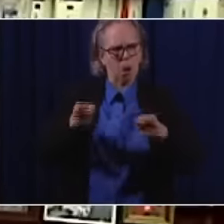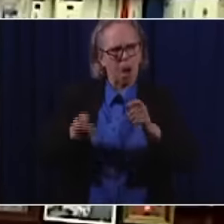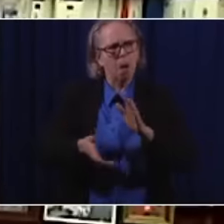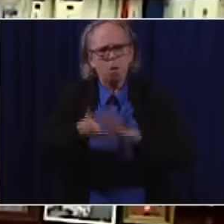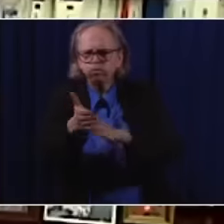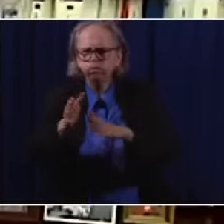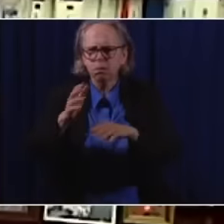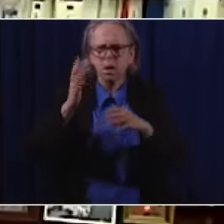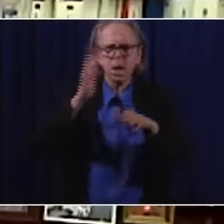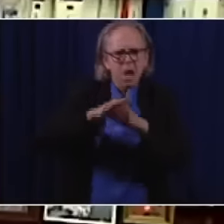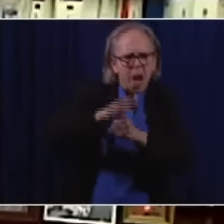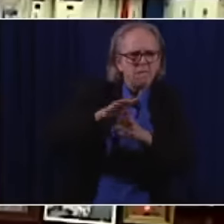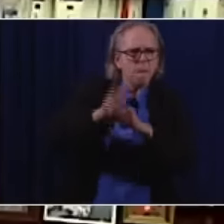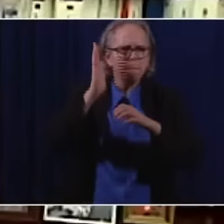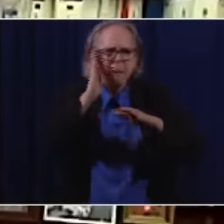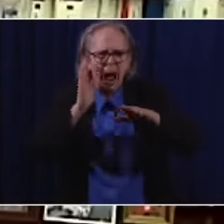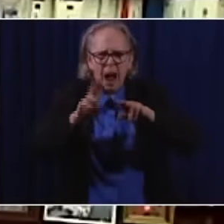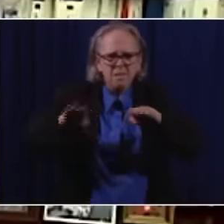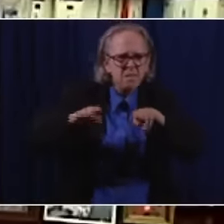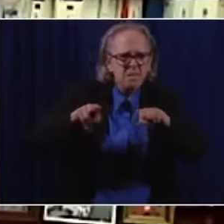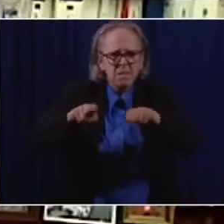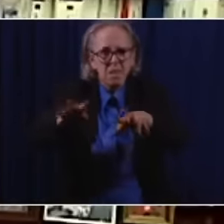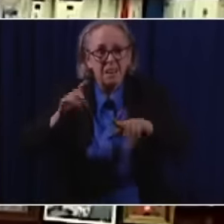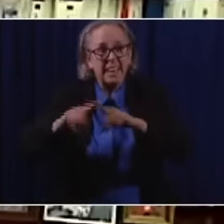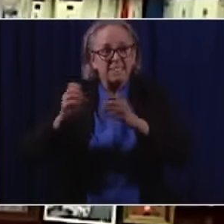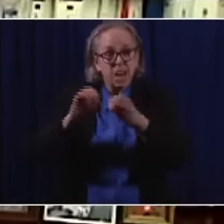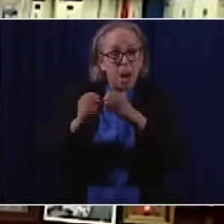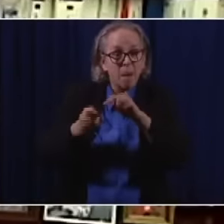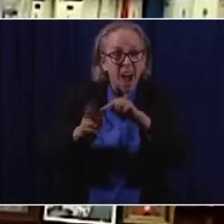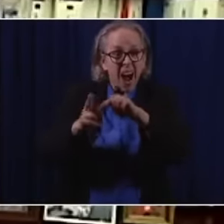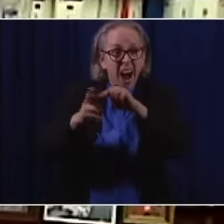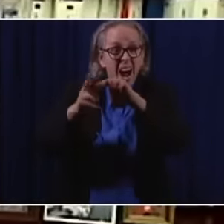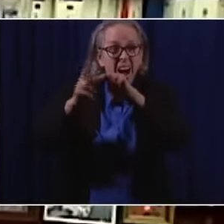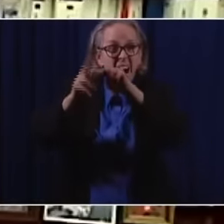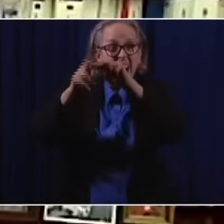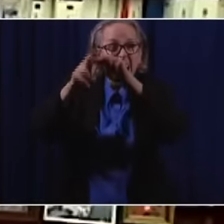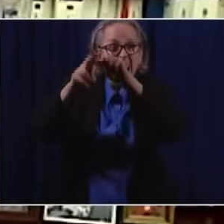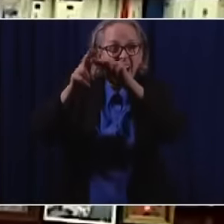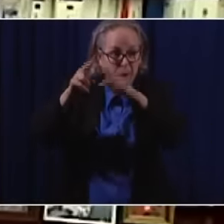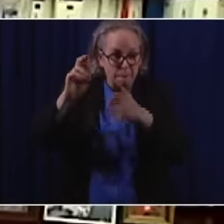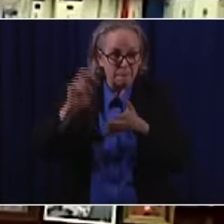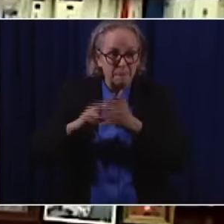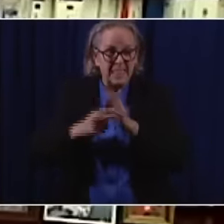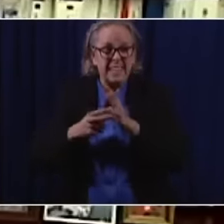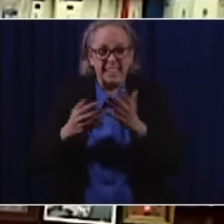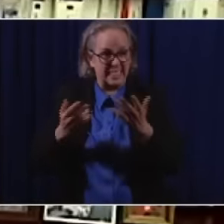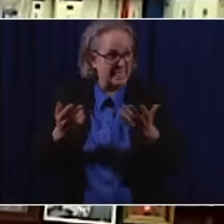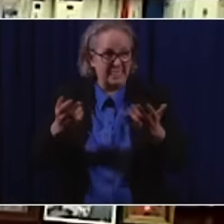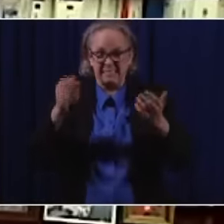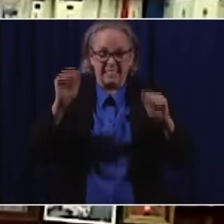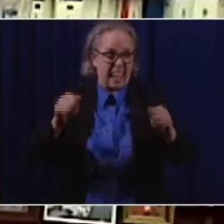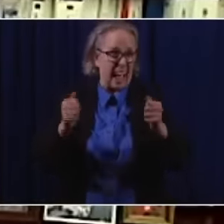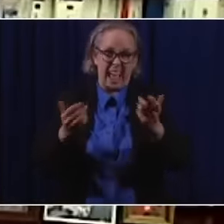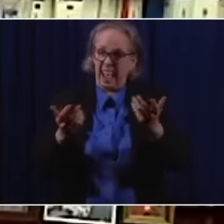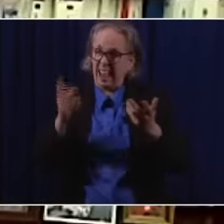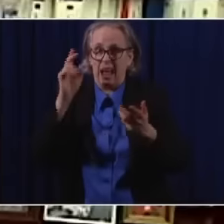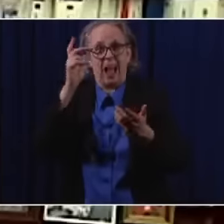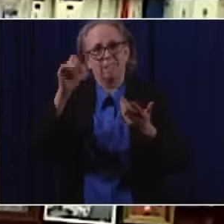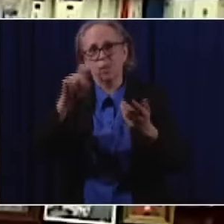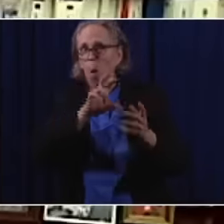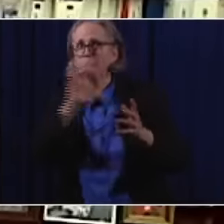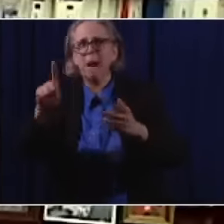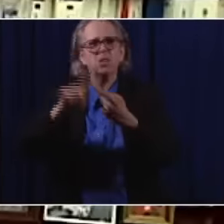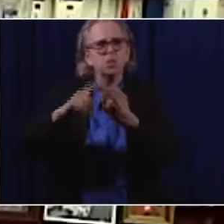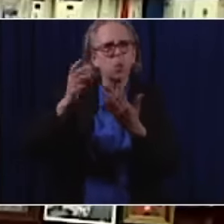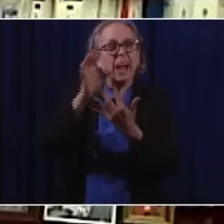numbers just continue to rise and rise and rise, we'll run into some difficult decisions to make. But right now, we feel we have the capacity in our